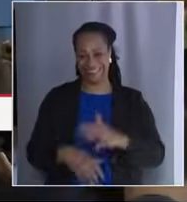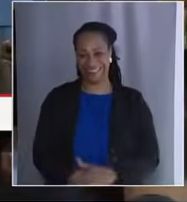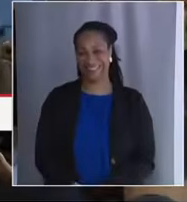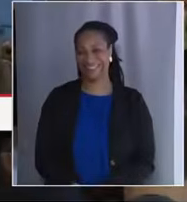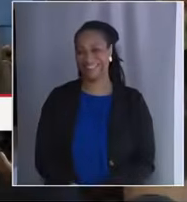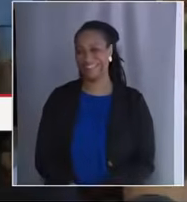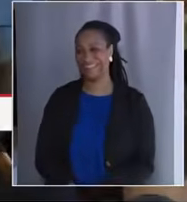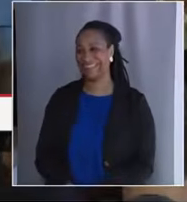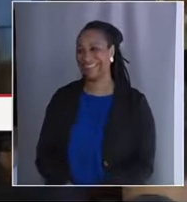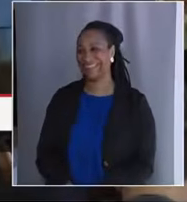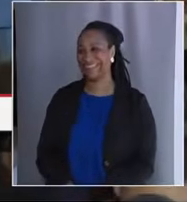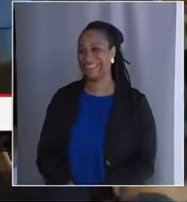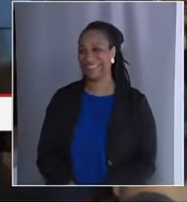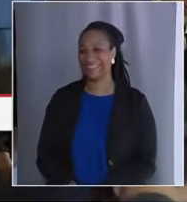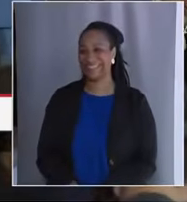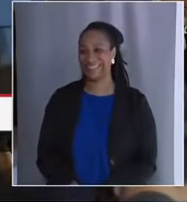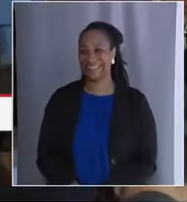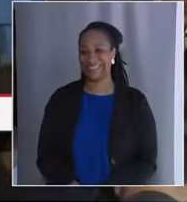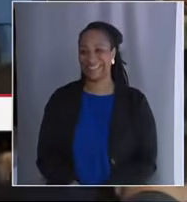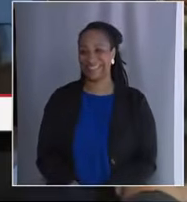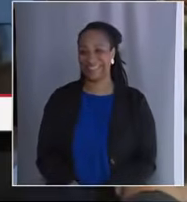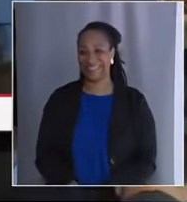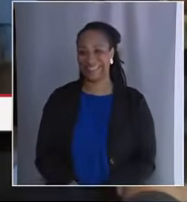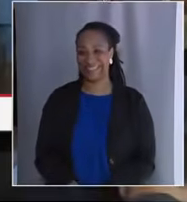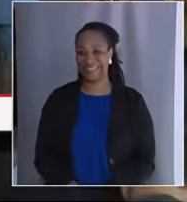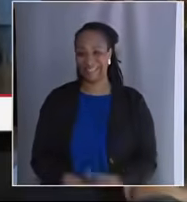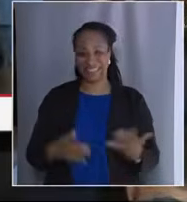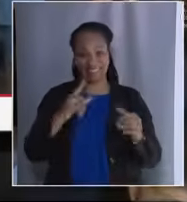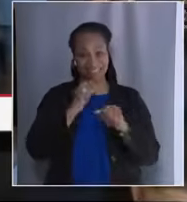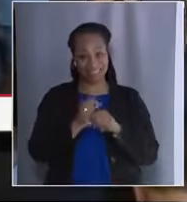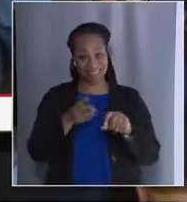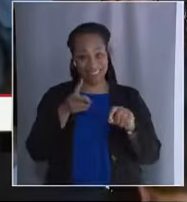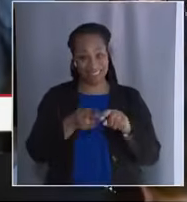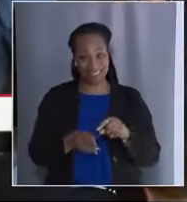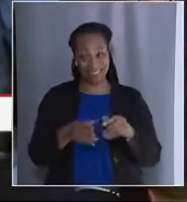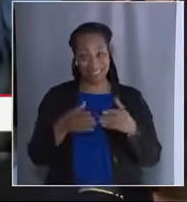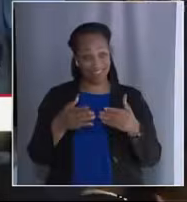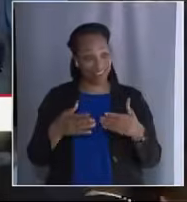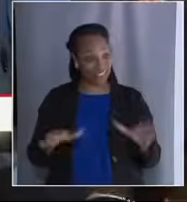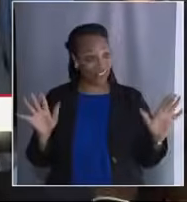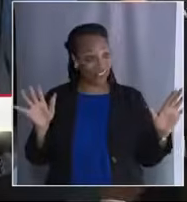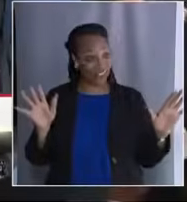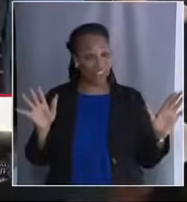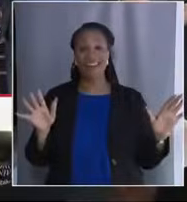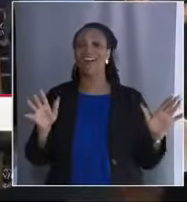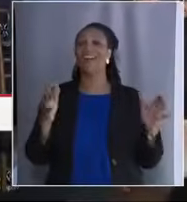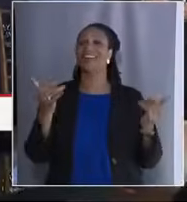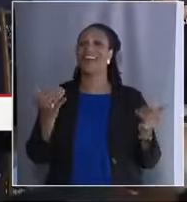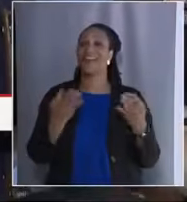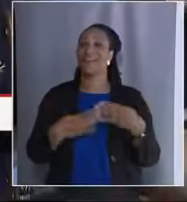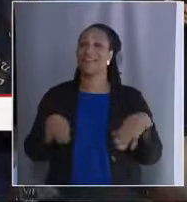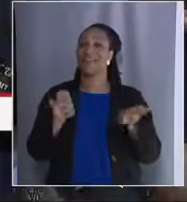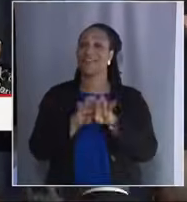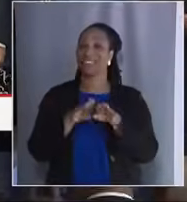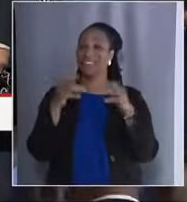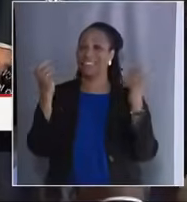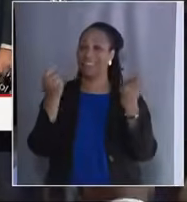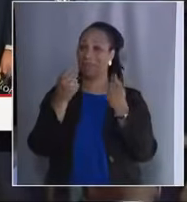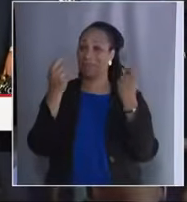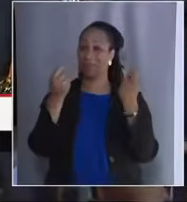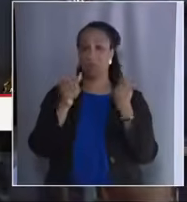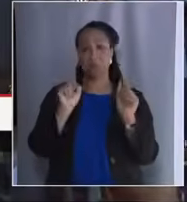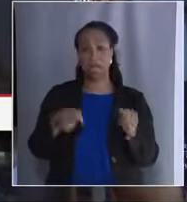Well, we've done it. This is the close of the ceremony, but we invite all of you upstairs on the second floor. You